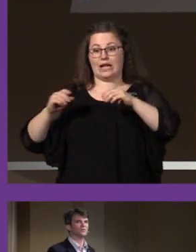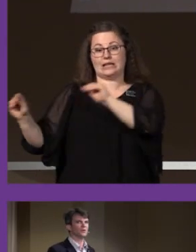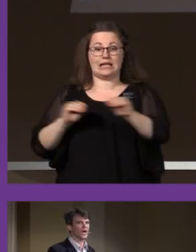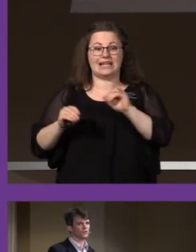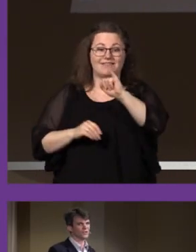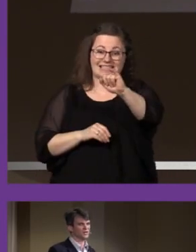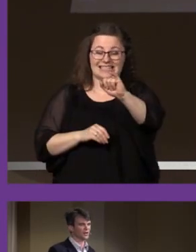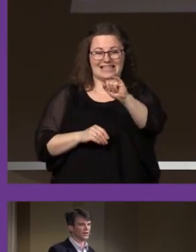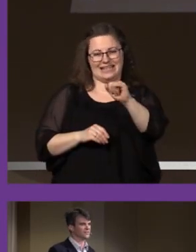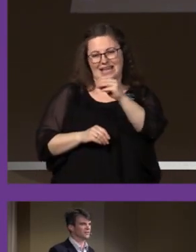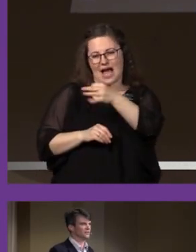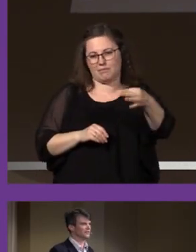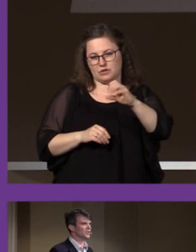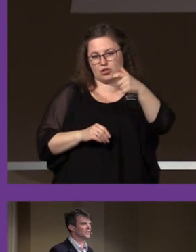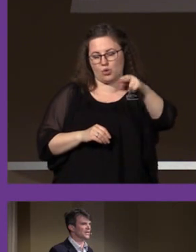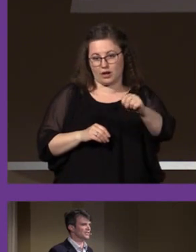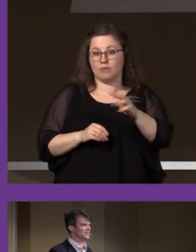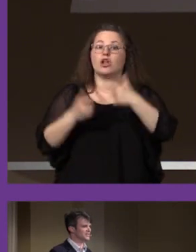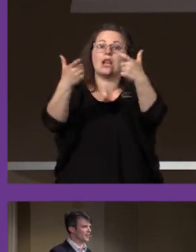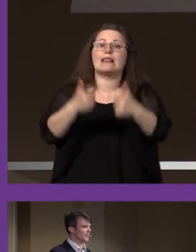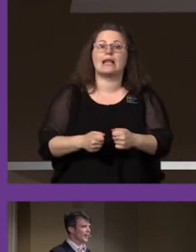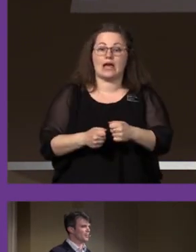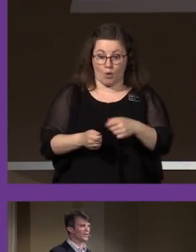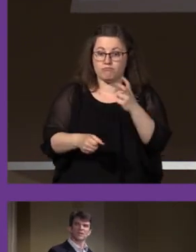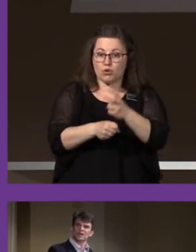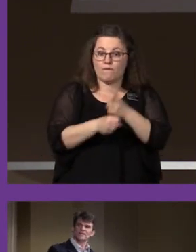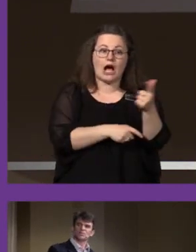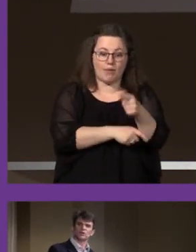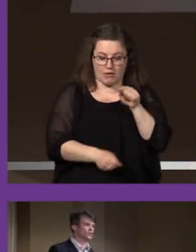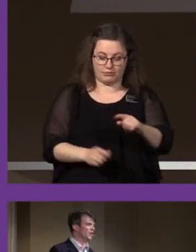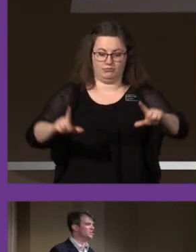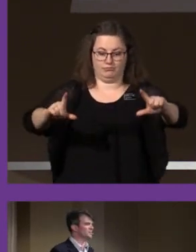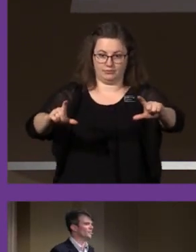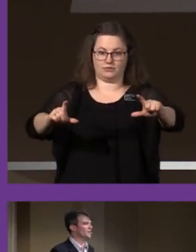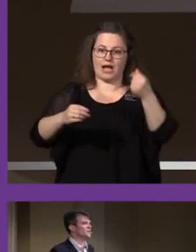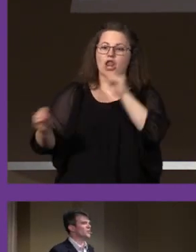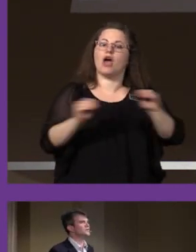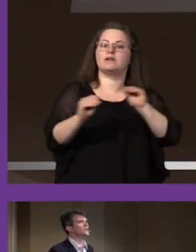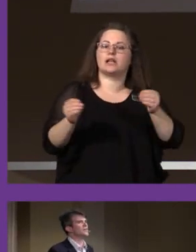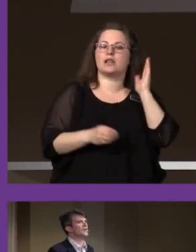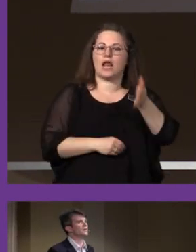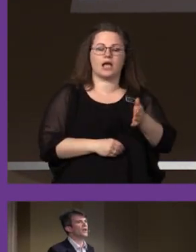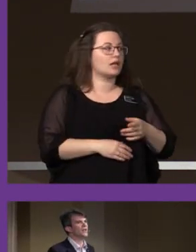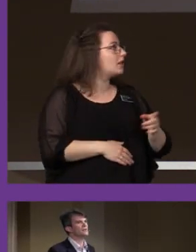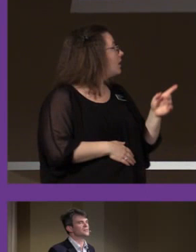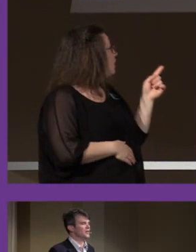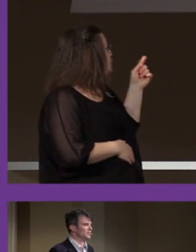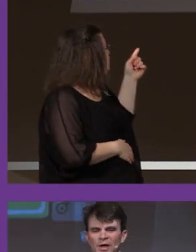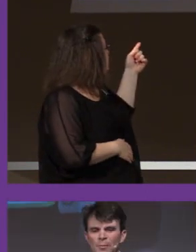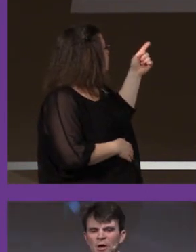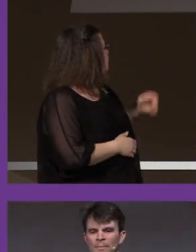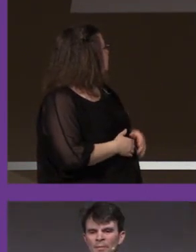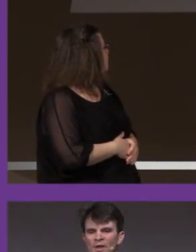Store, Android and iOS, download it and tap on the camera button, and this is what you should get. So this is using the lens,